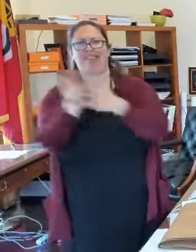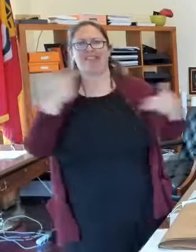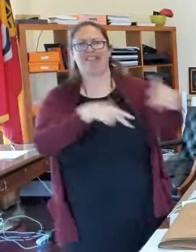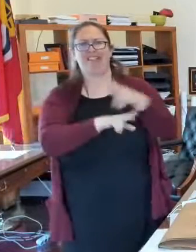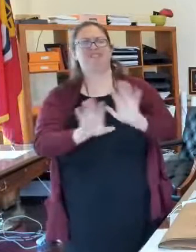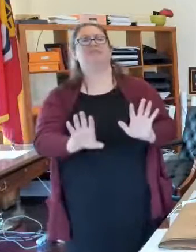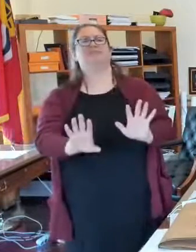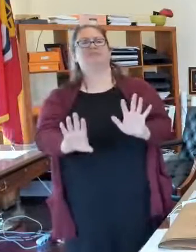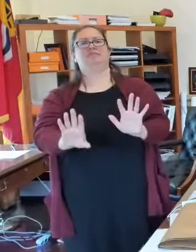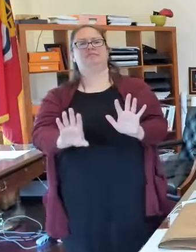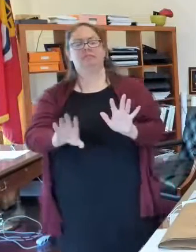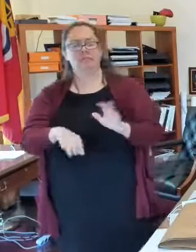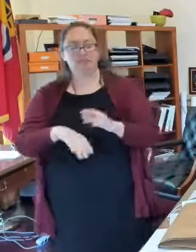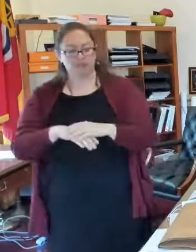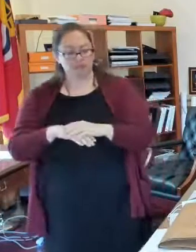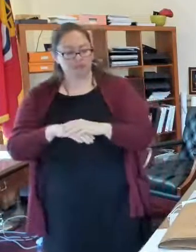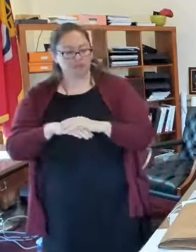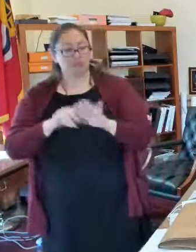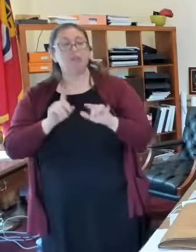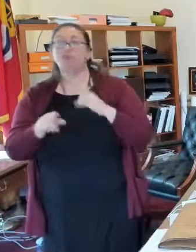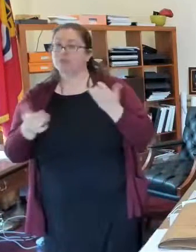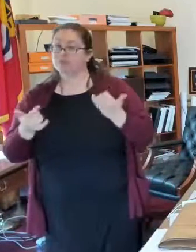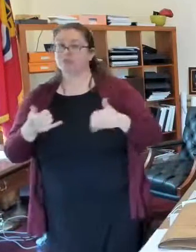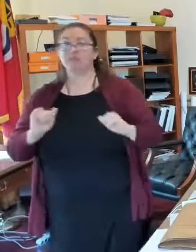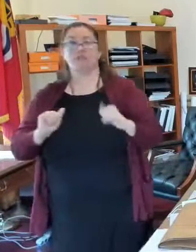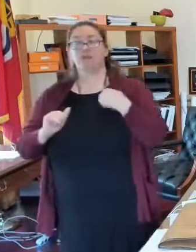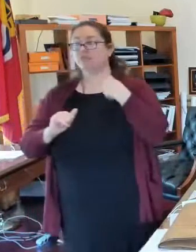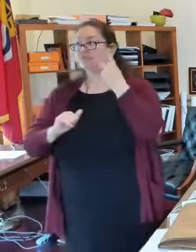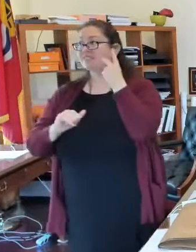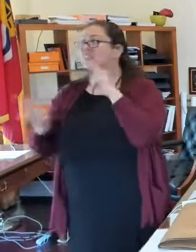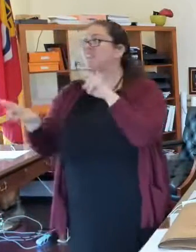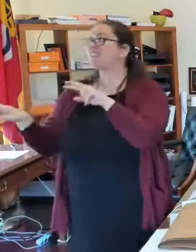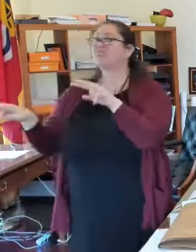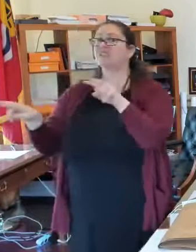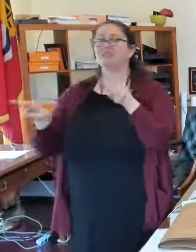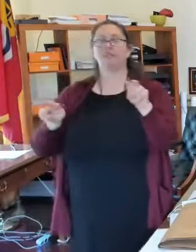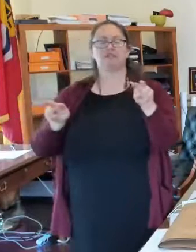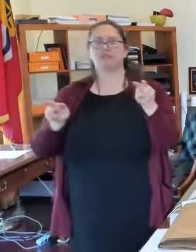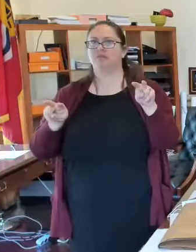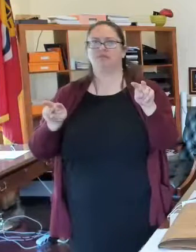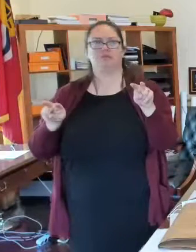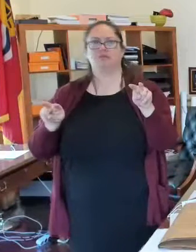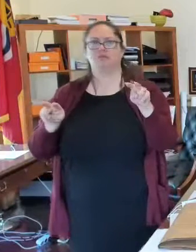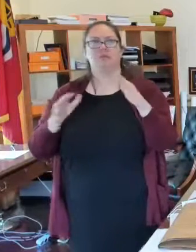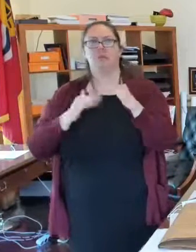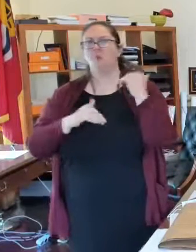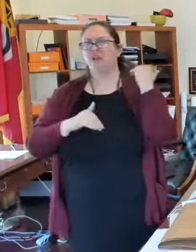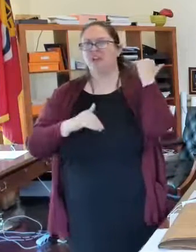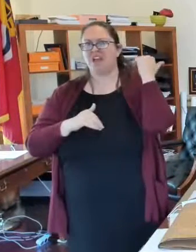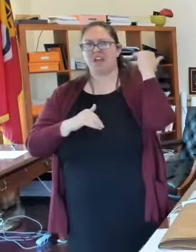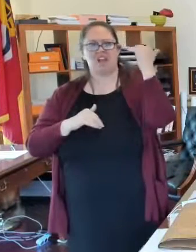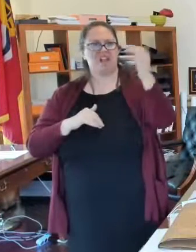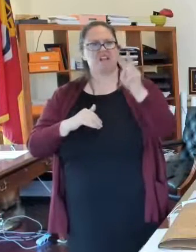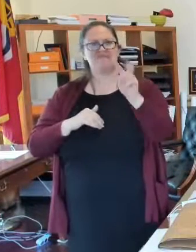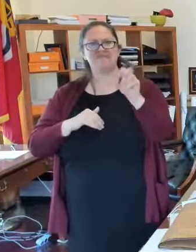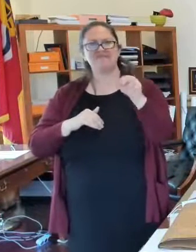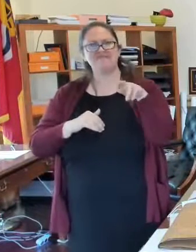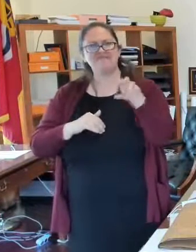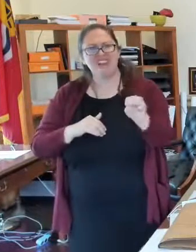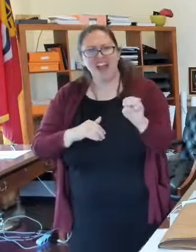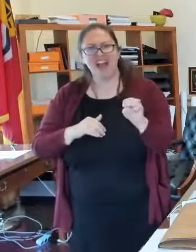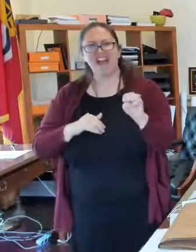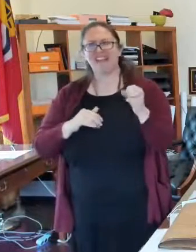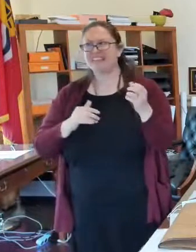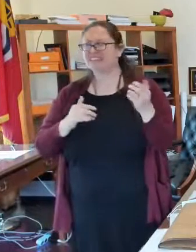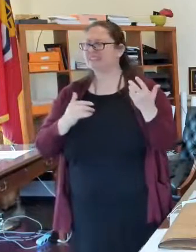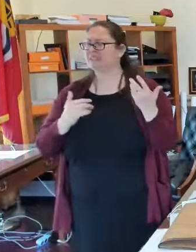But we do continue to see across our city way too much violence. And it's not just, there certainly